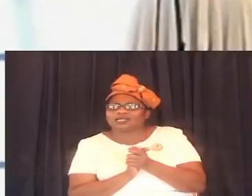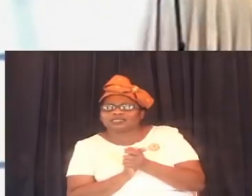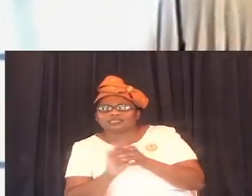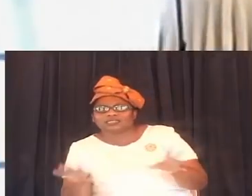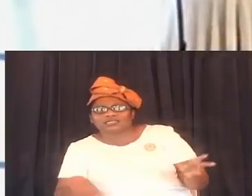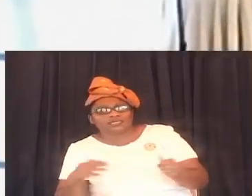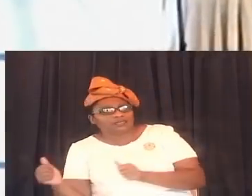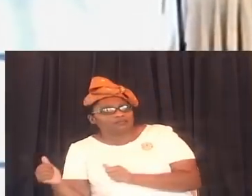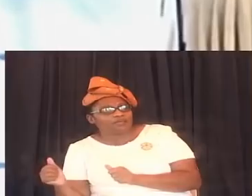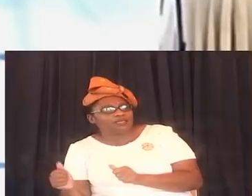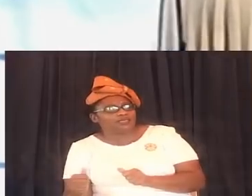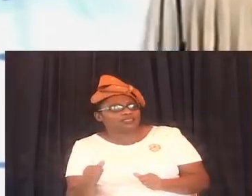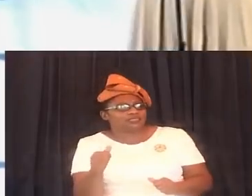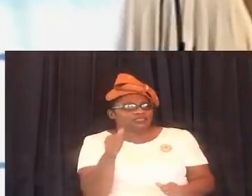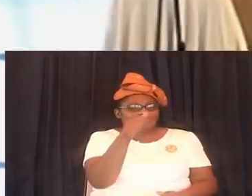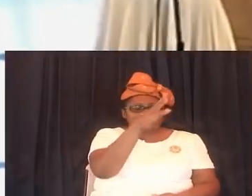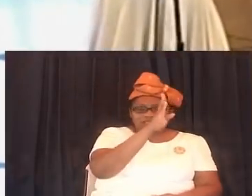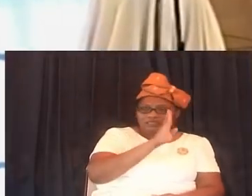God,